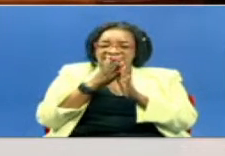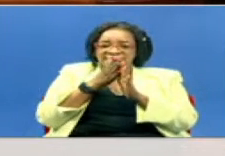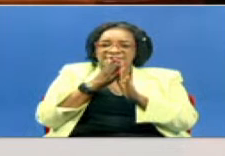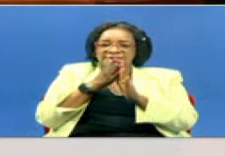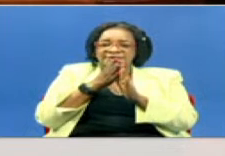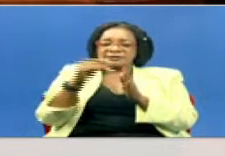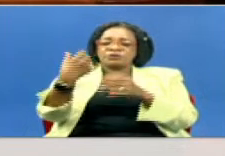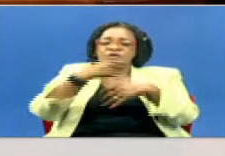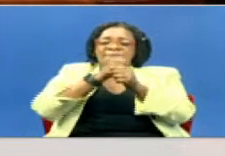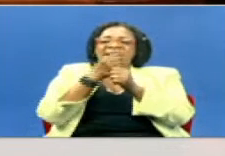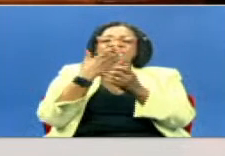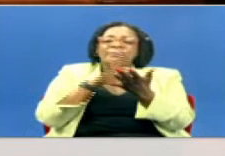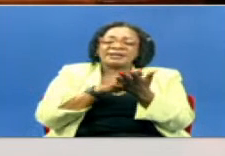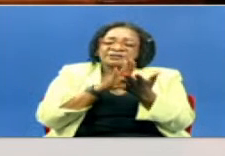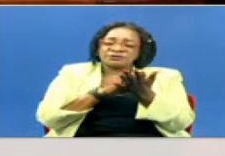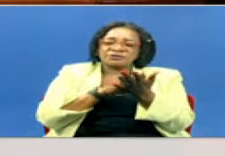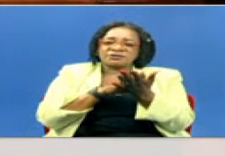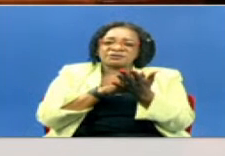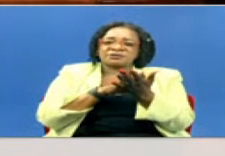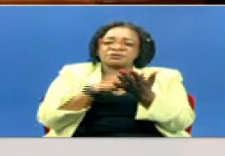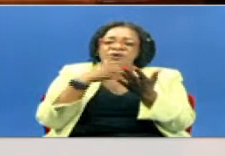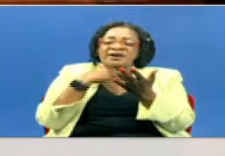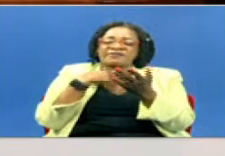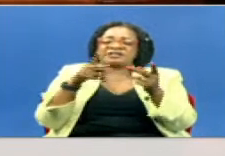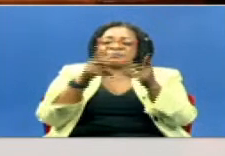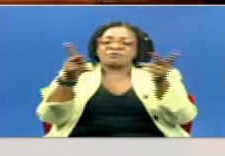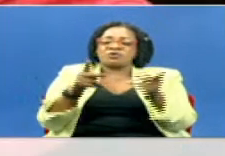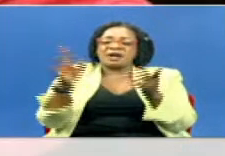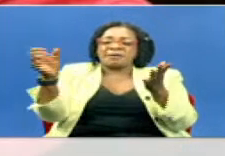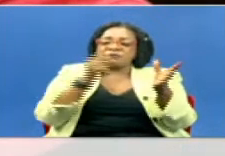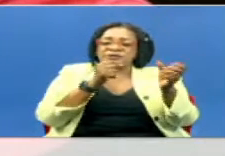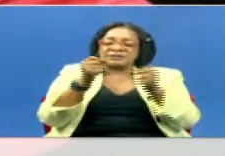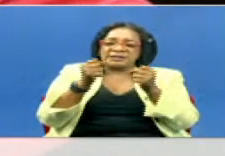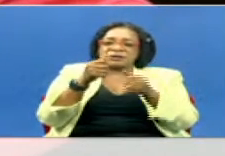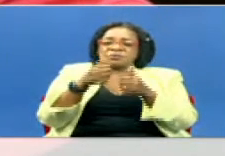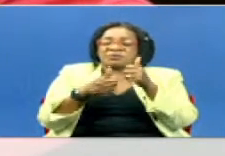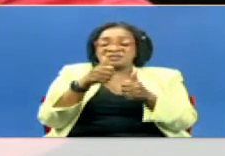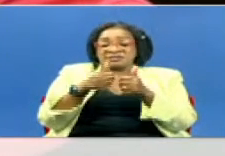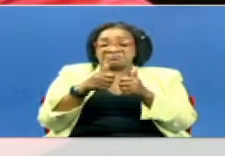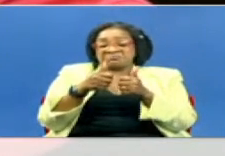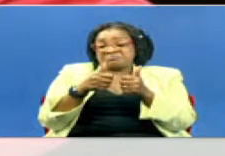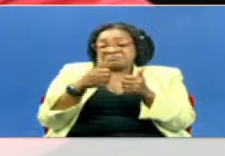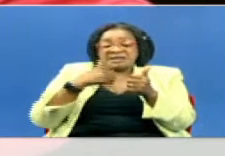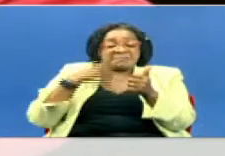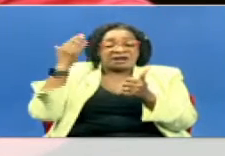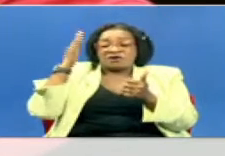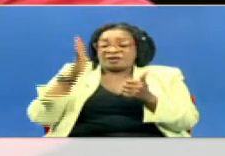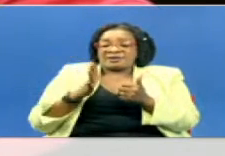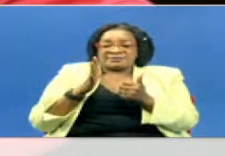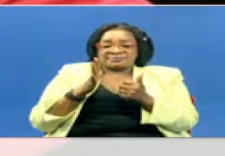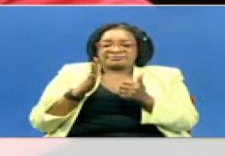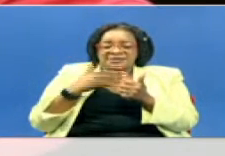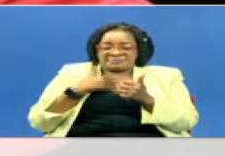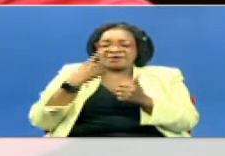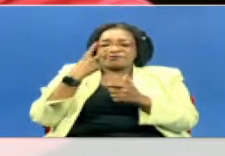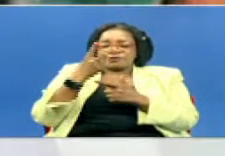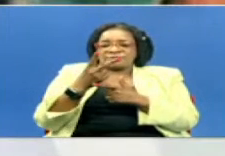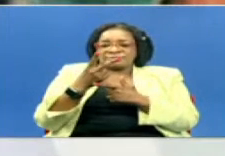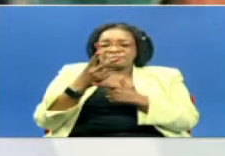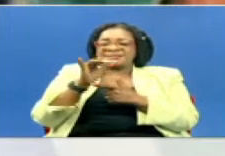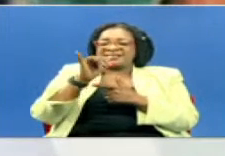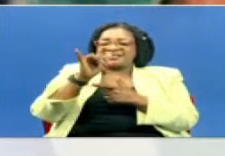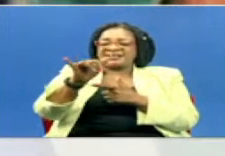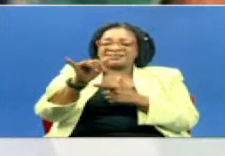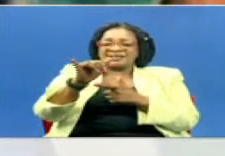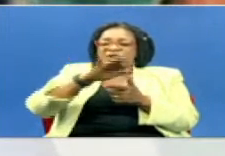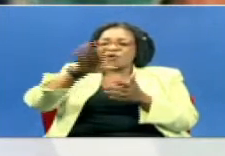make recommendations, have a tribunal appointed, which tribunal, I'm a lawyer, in my view, that whole